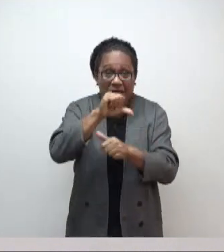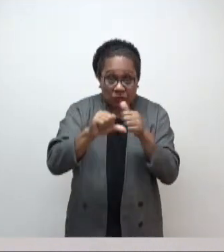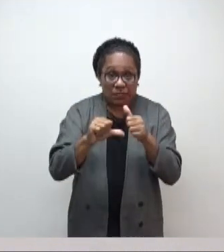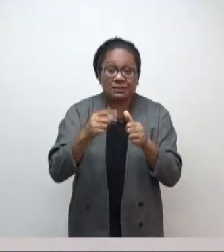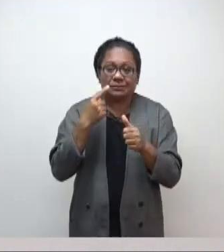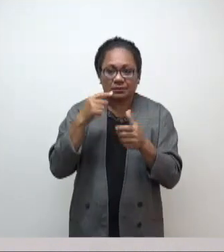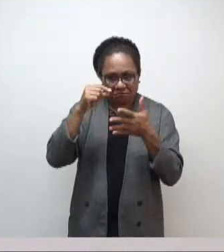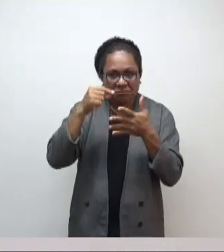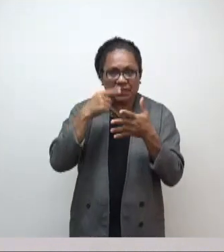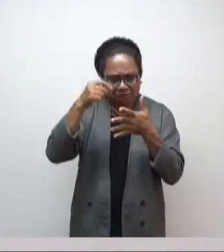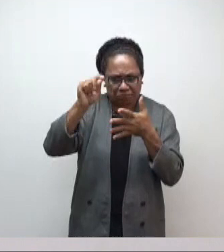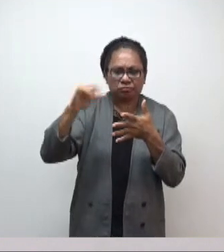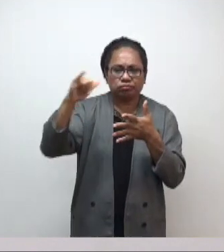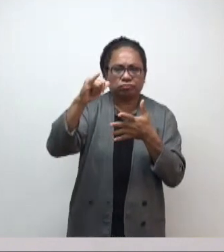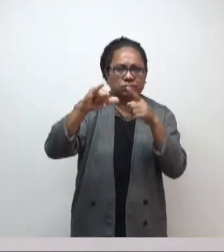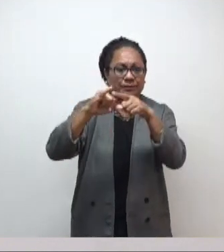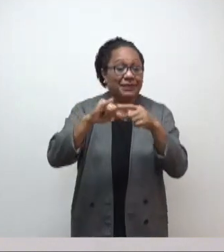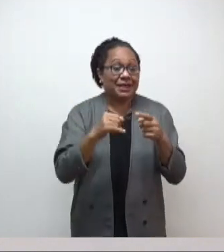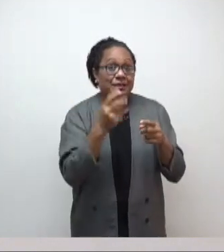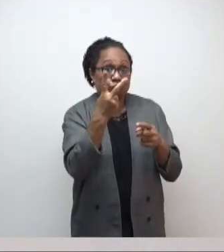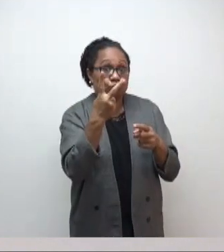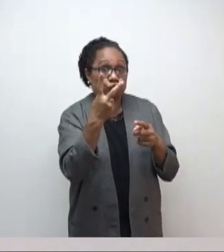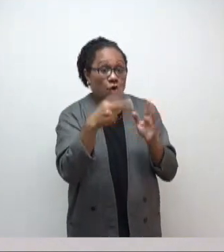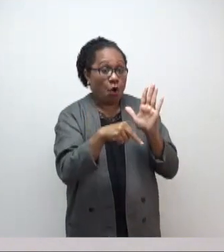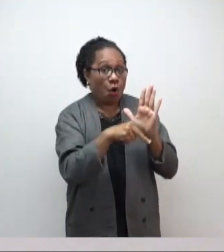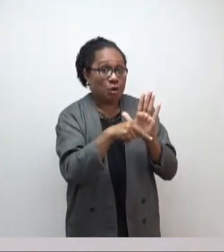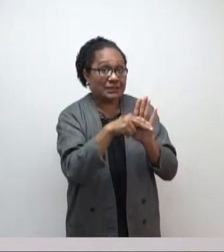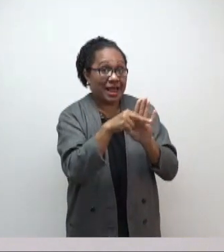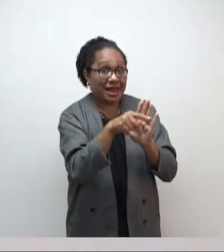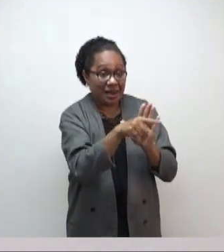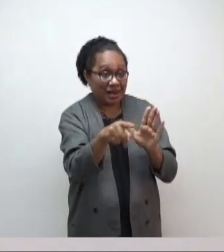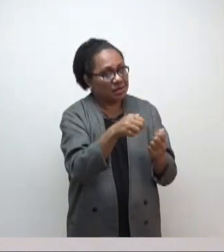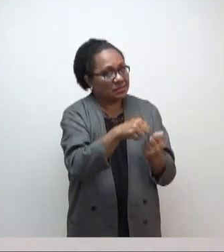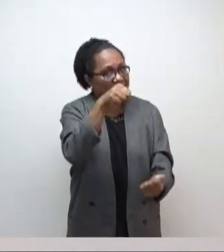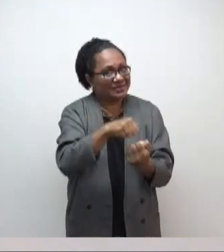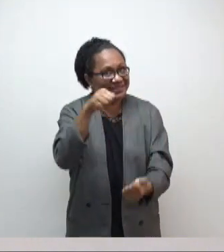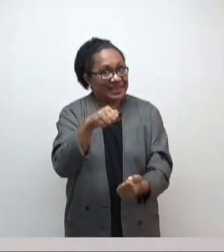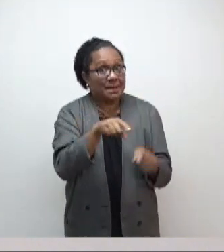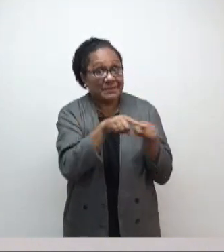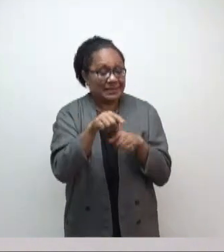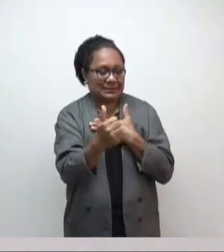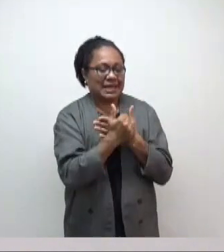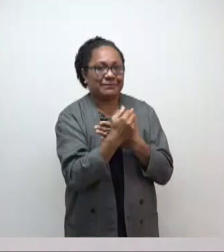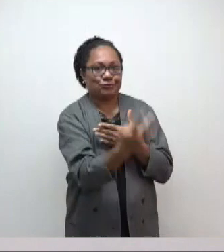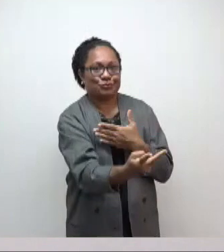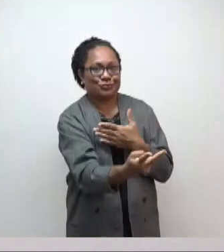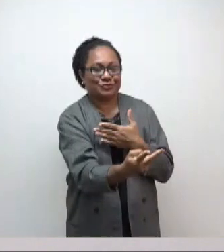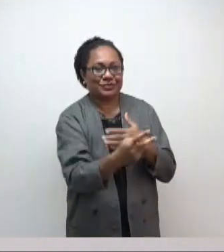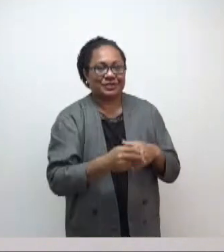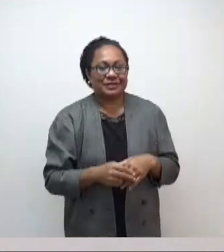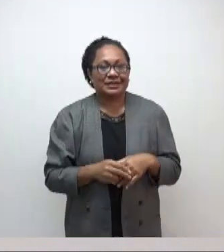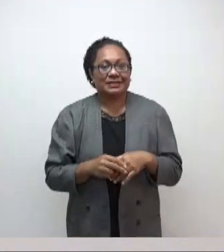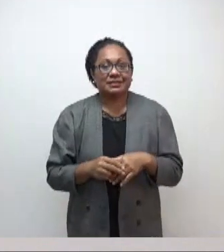hotel and tour operator in Fiji is Care Fiji Commitment certified. Our plan is not to